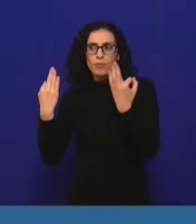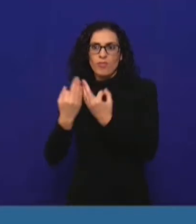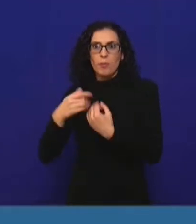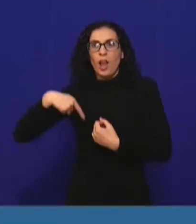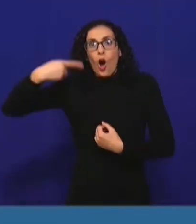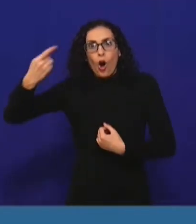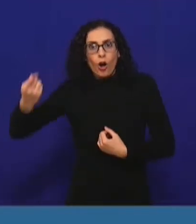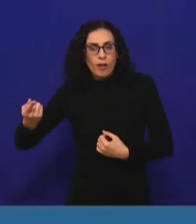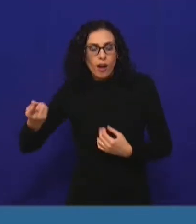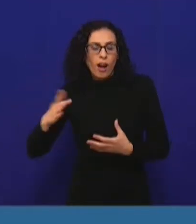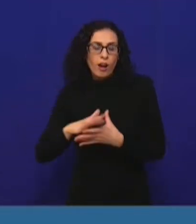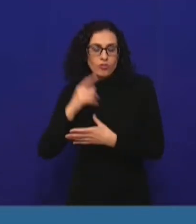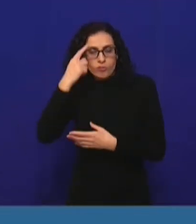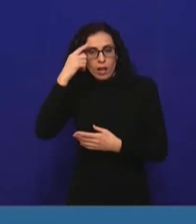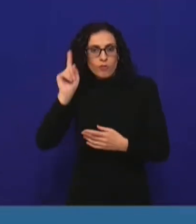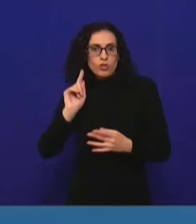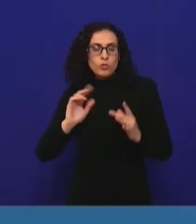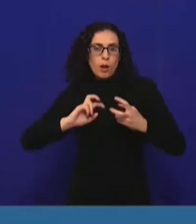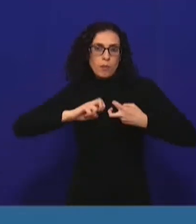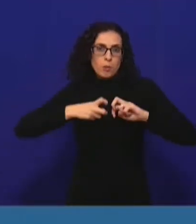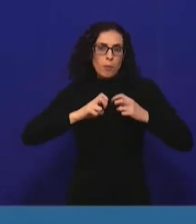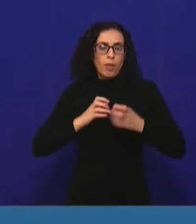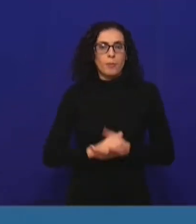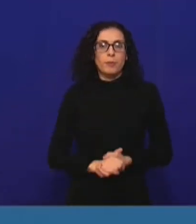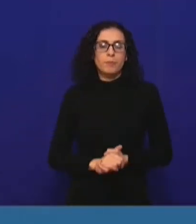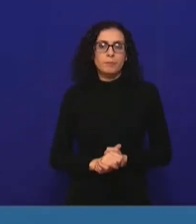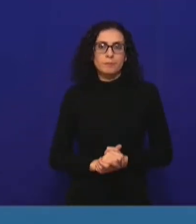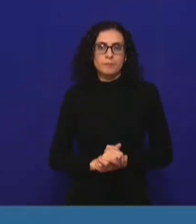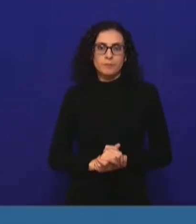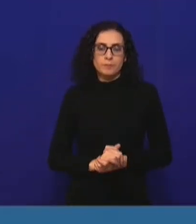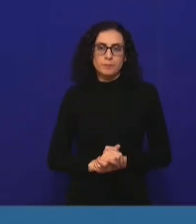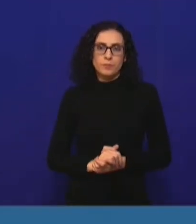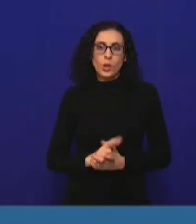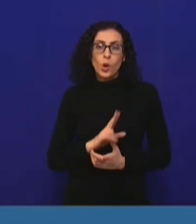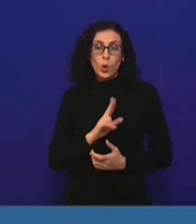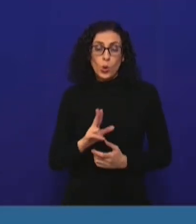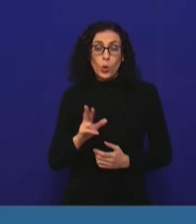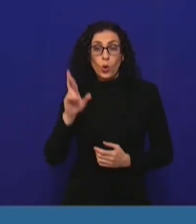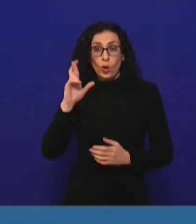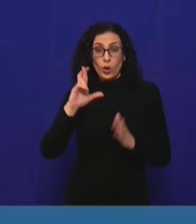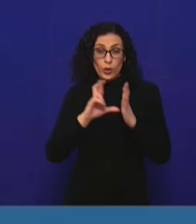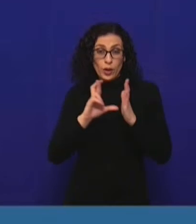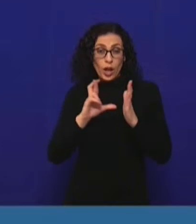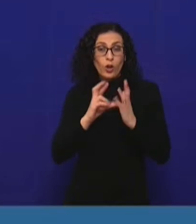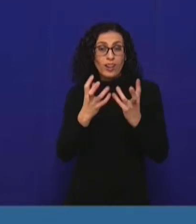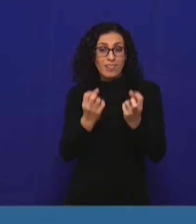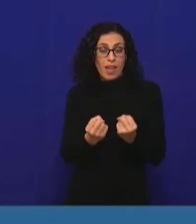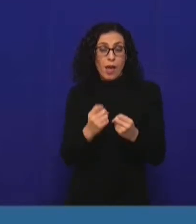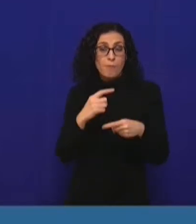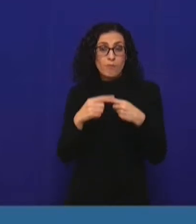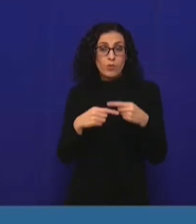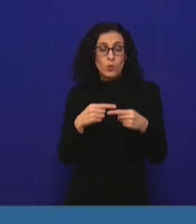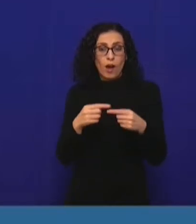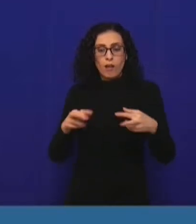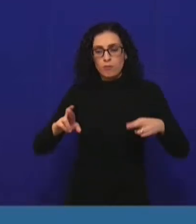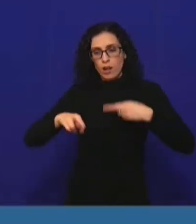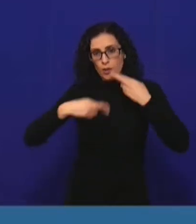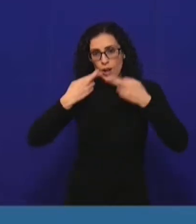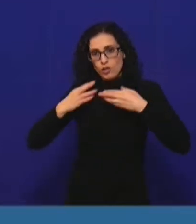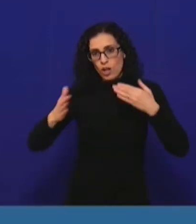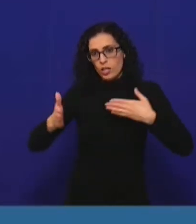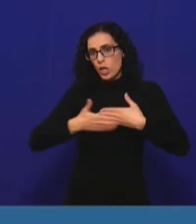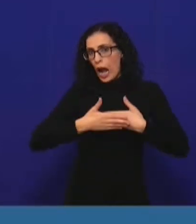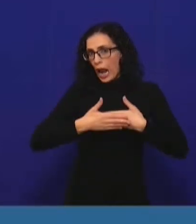mill-household tiegħu għaliex nafu x'jkunu l-konsegwenzi wkoll. U anke l-restrizzjonijiet li hemm ukoll fuq l-eluq tal-restaurants biex